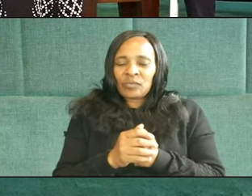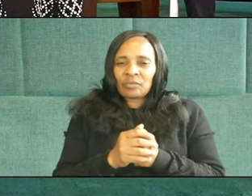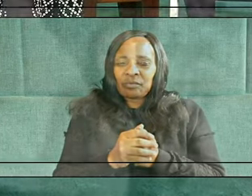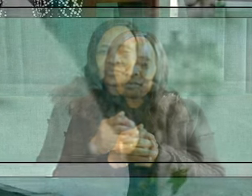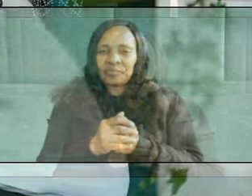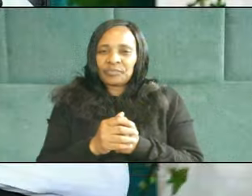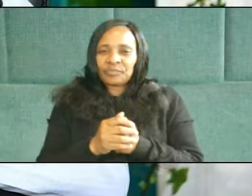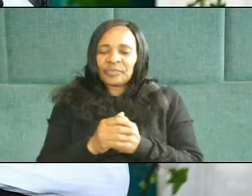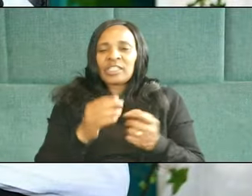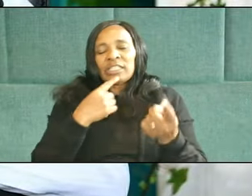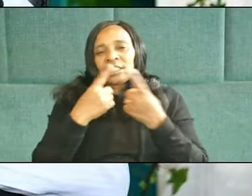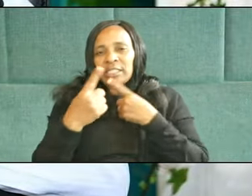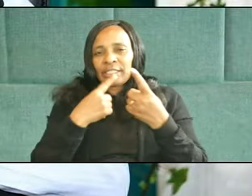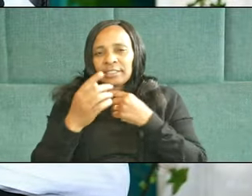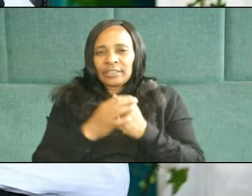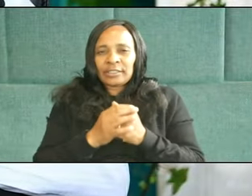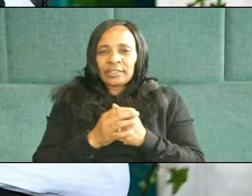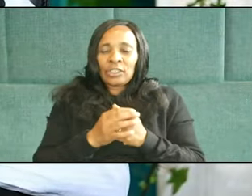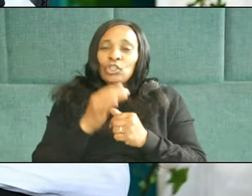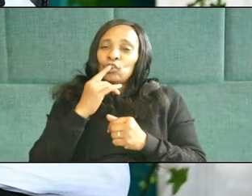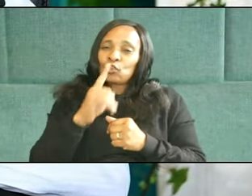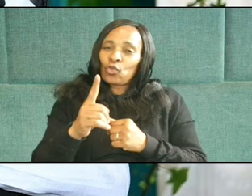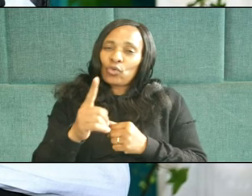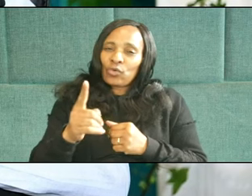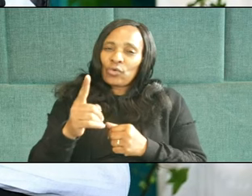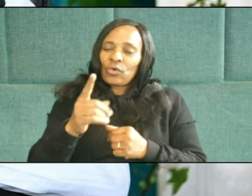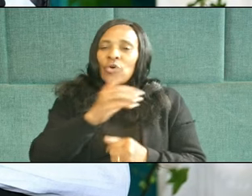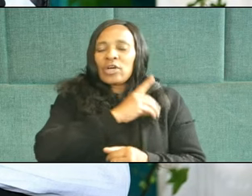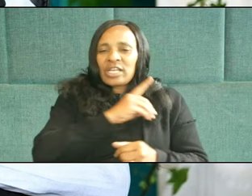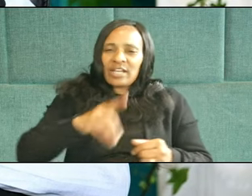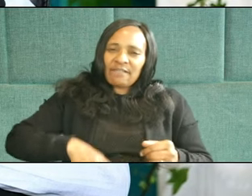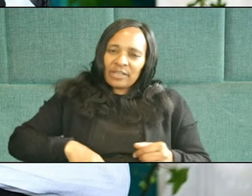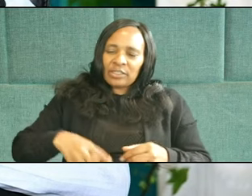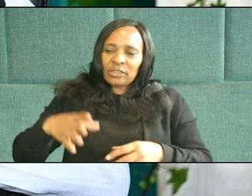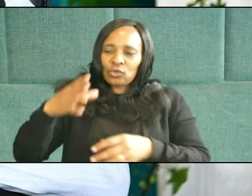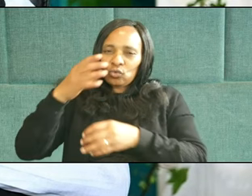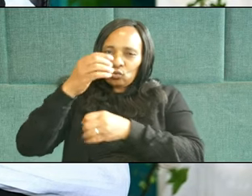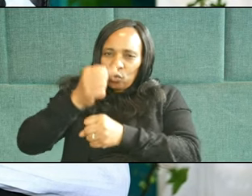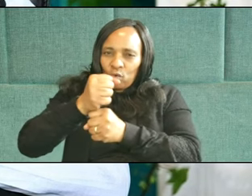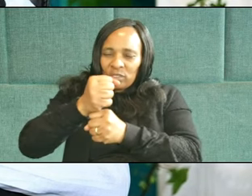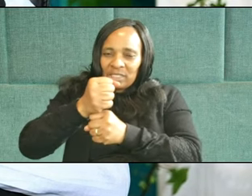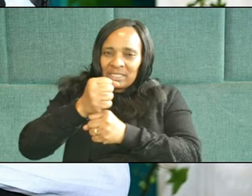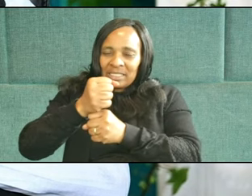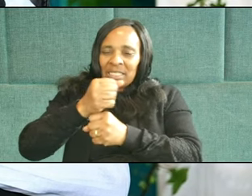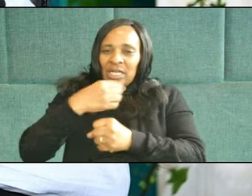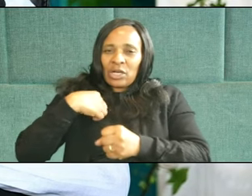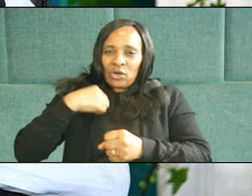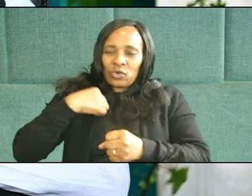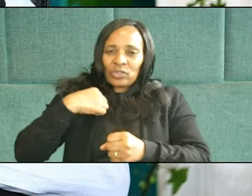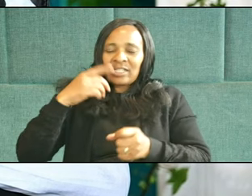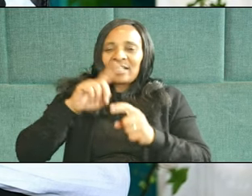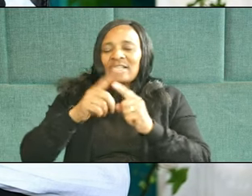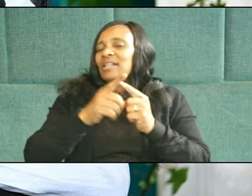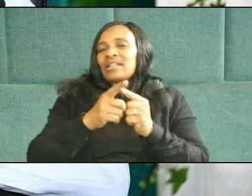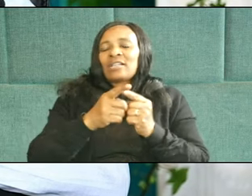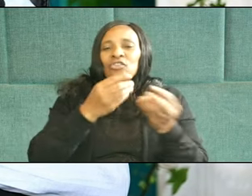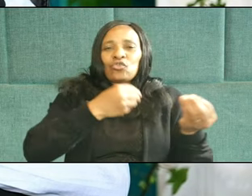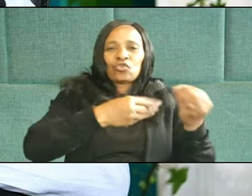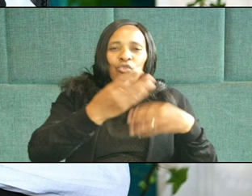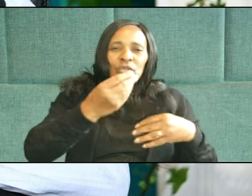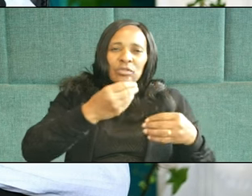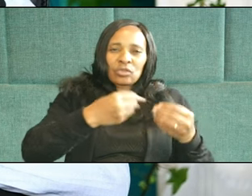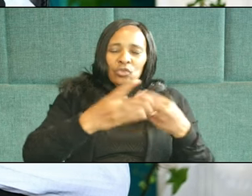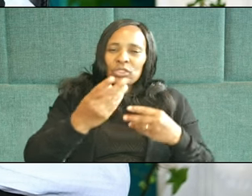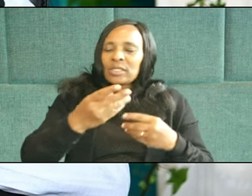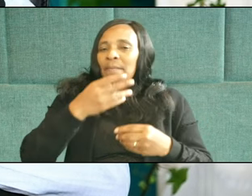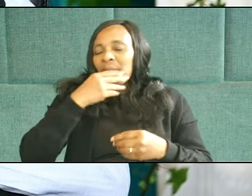Verse 11 and 12 says, therefore David took hold of his own clothes and tore them, and so did all the men who